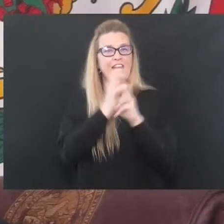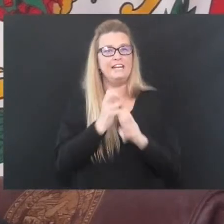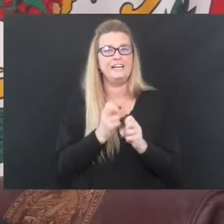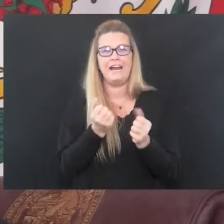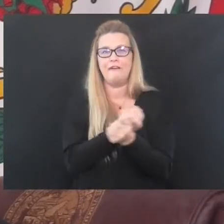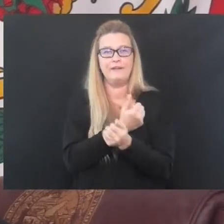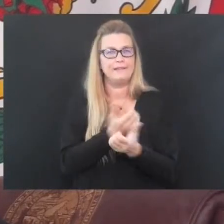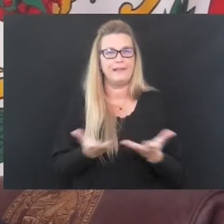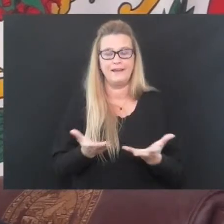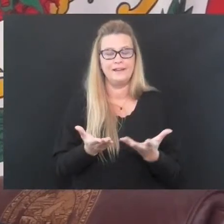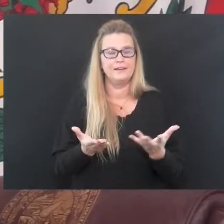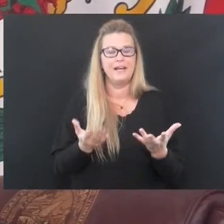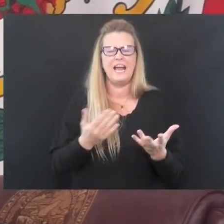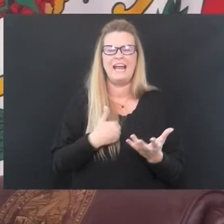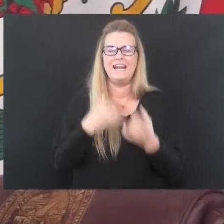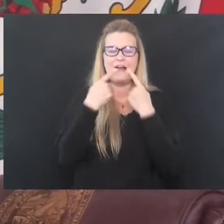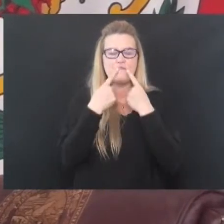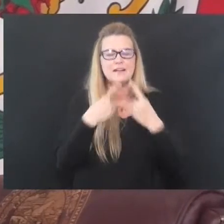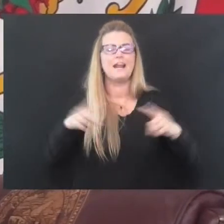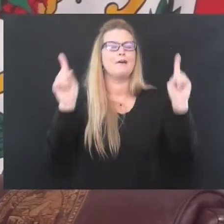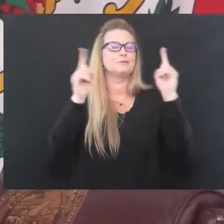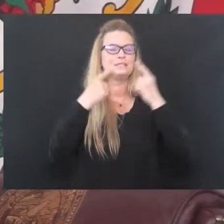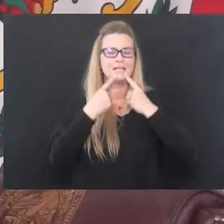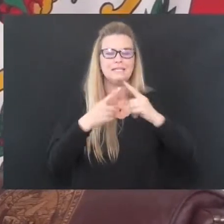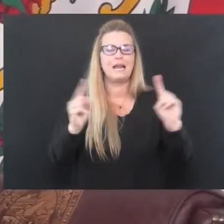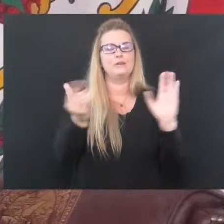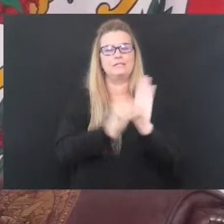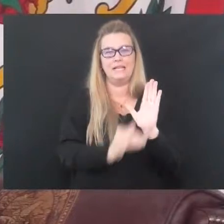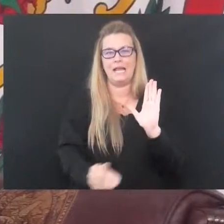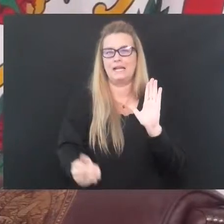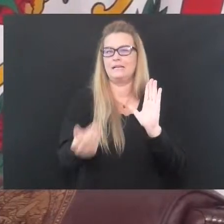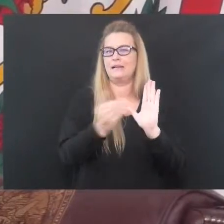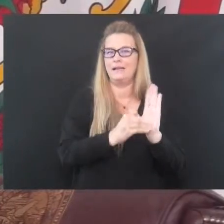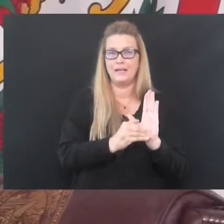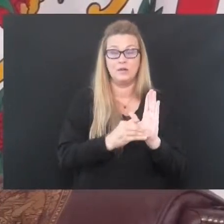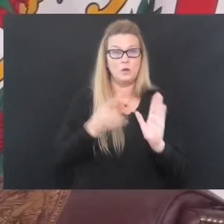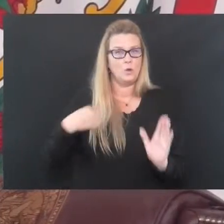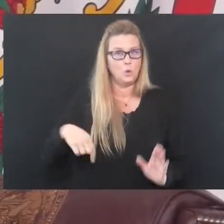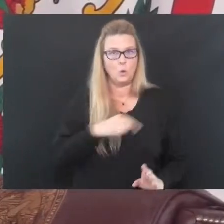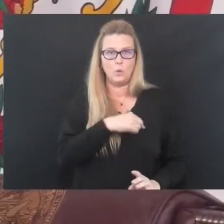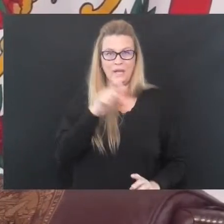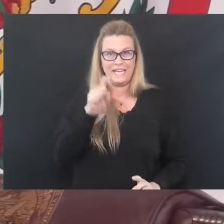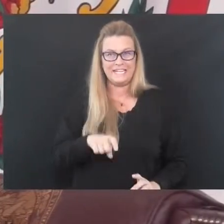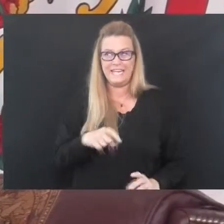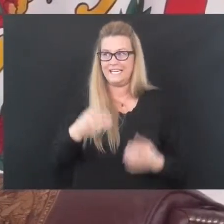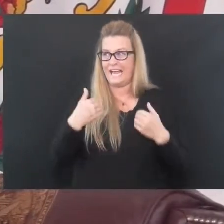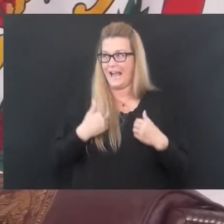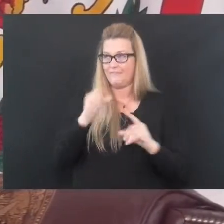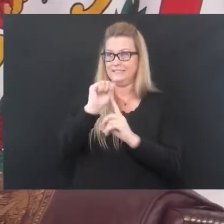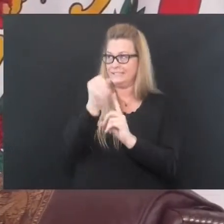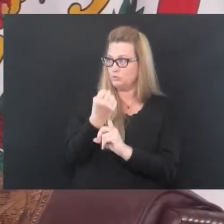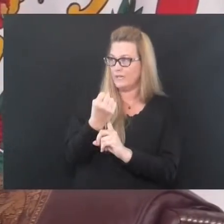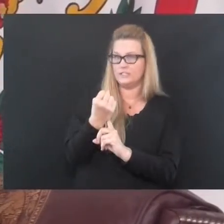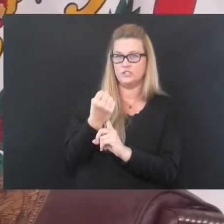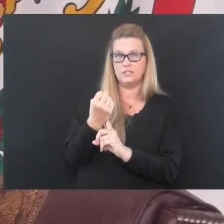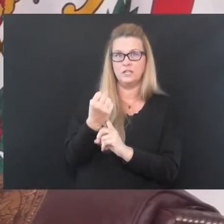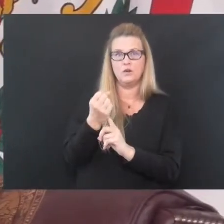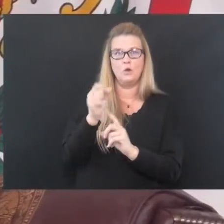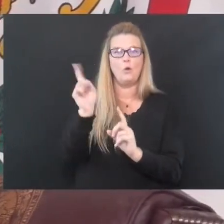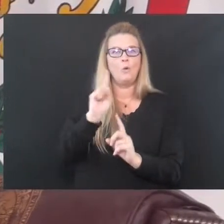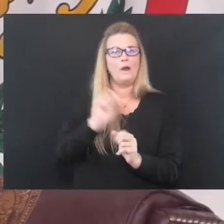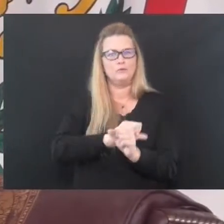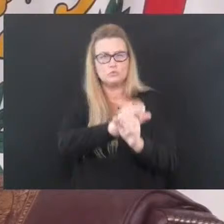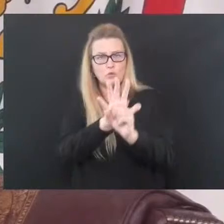have said it 1,000 times over. We have got to get to a situation to where we shut this thing